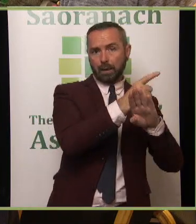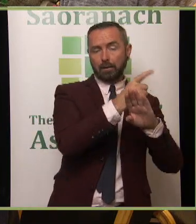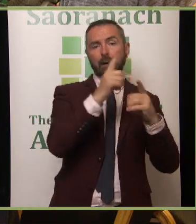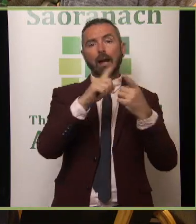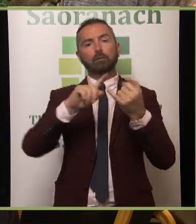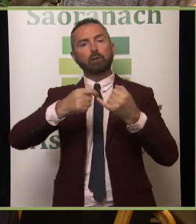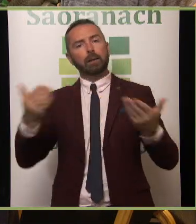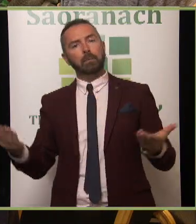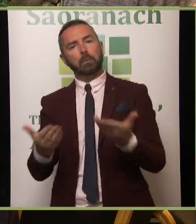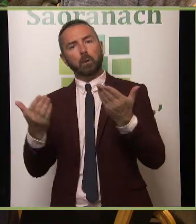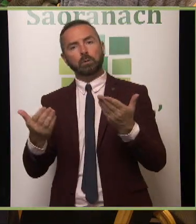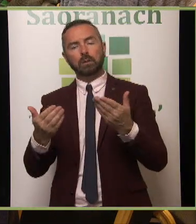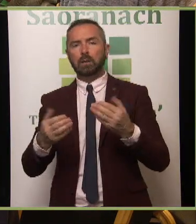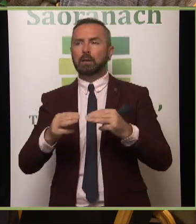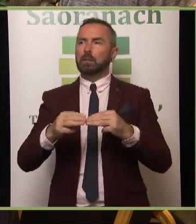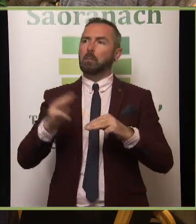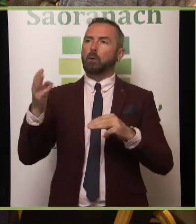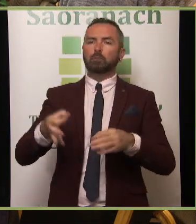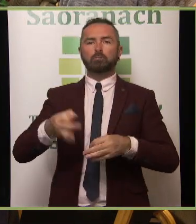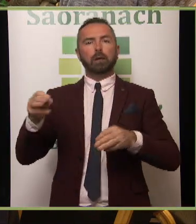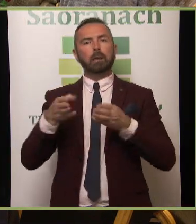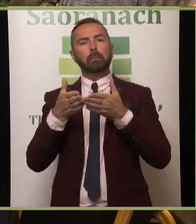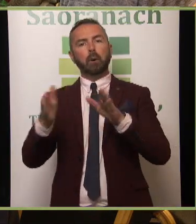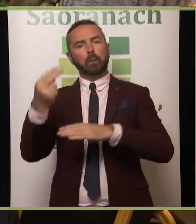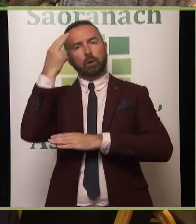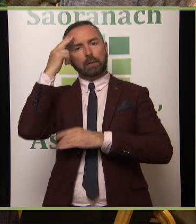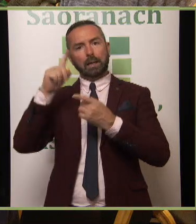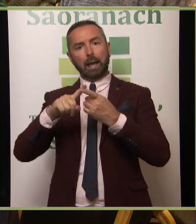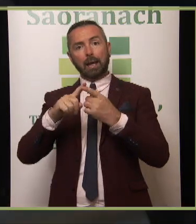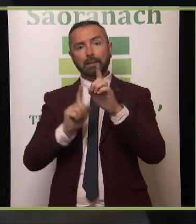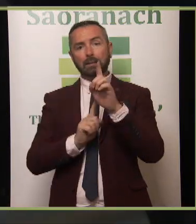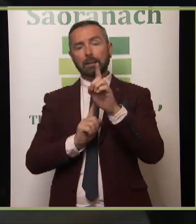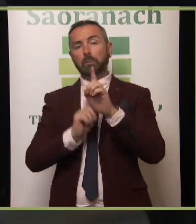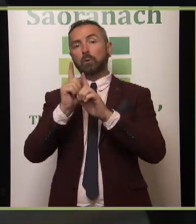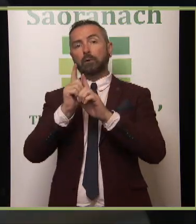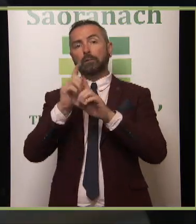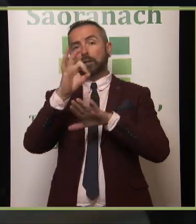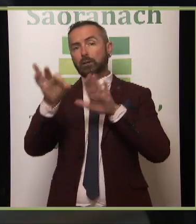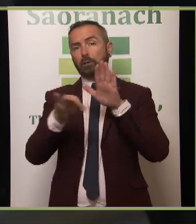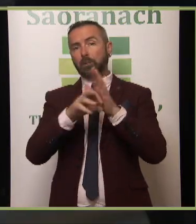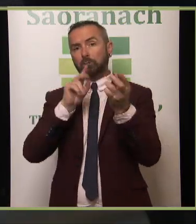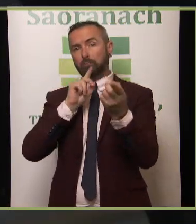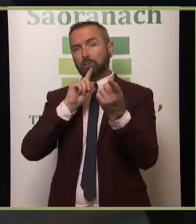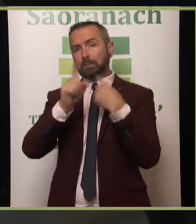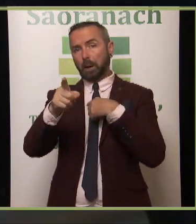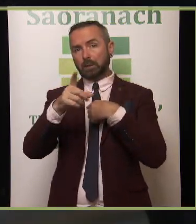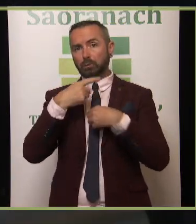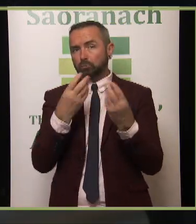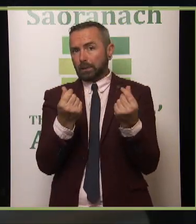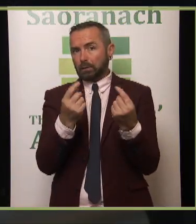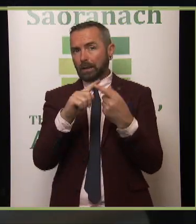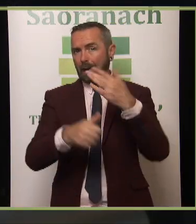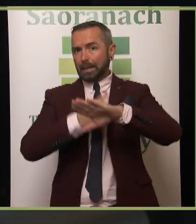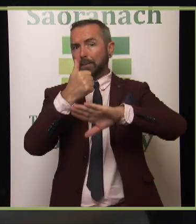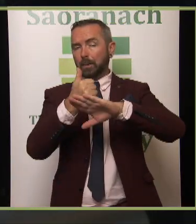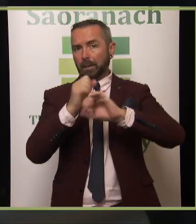to promote greater public understanding, and to improve the state's response to resourcing and implementing